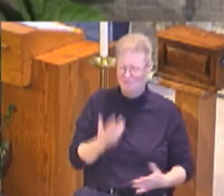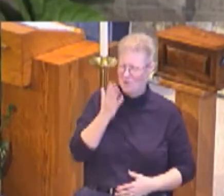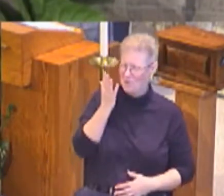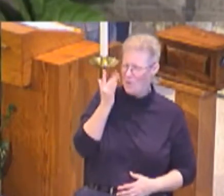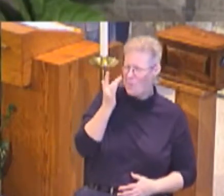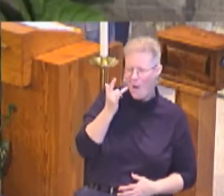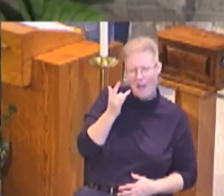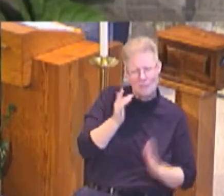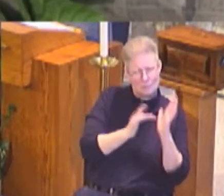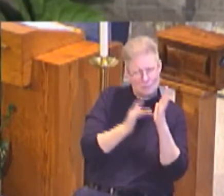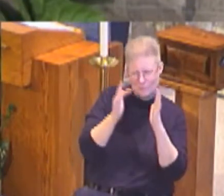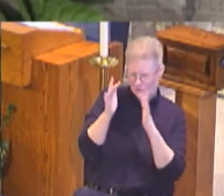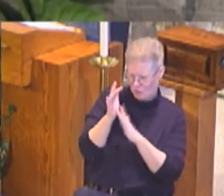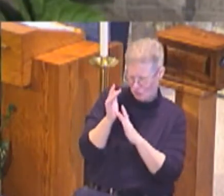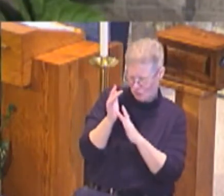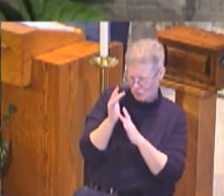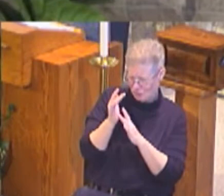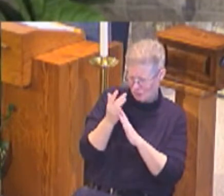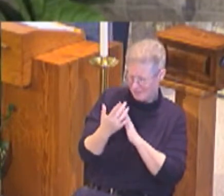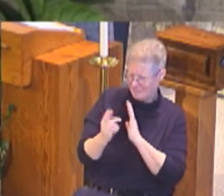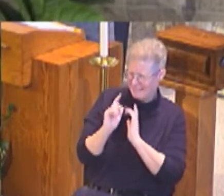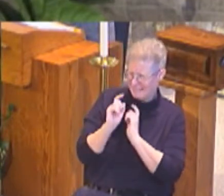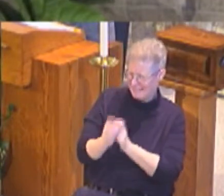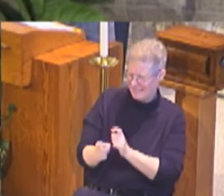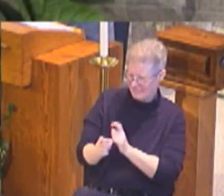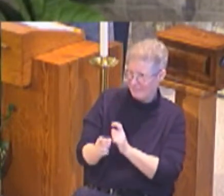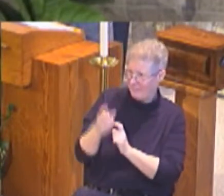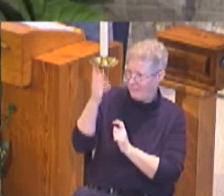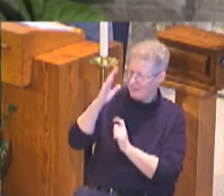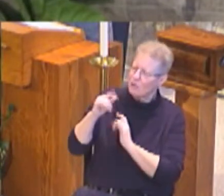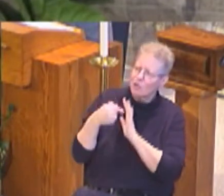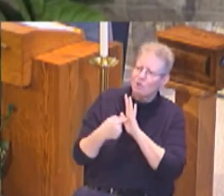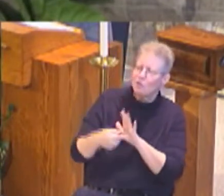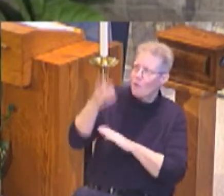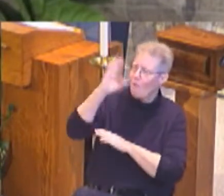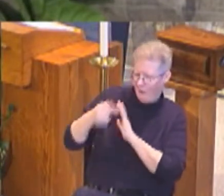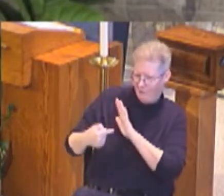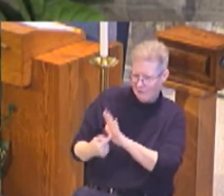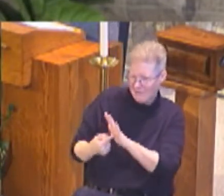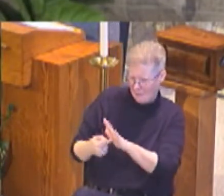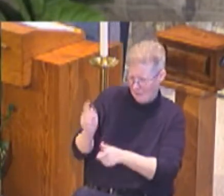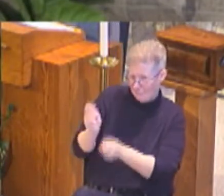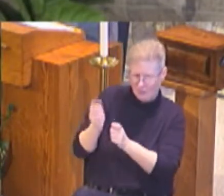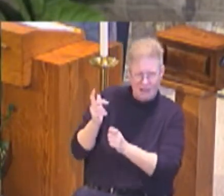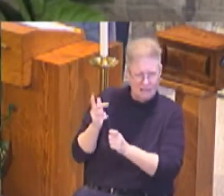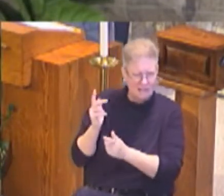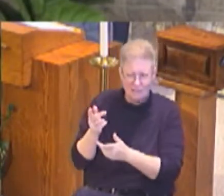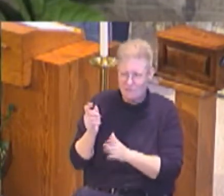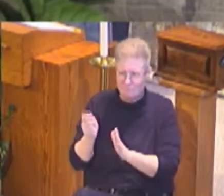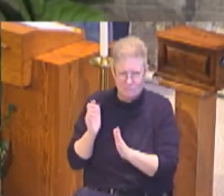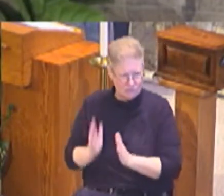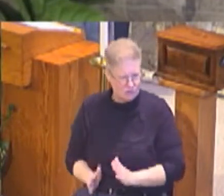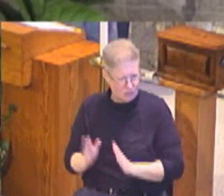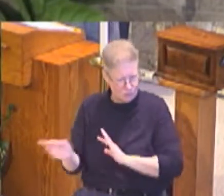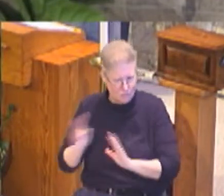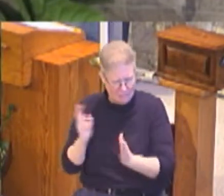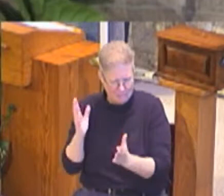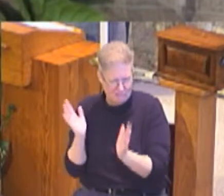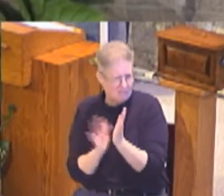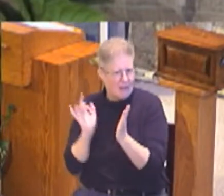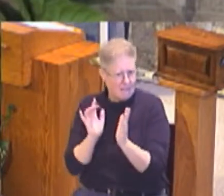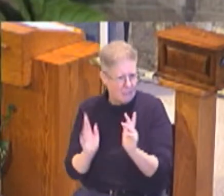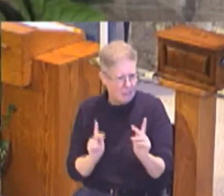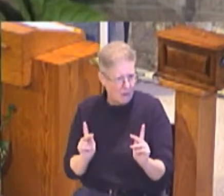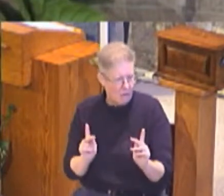on the take? That doesn't make any sense." And he says, we have had this parable, this story, exactly